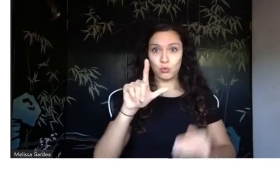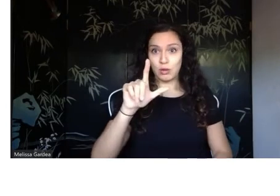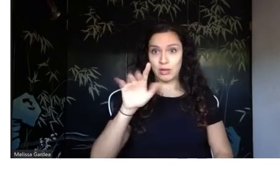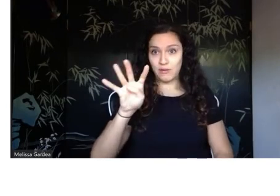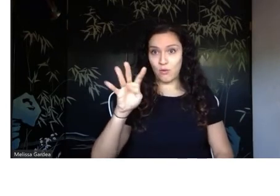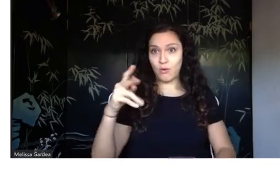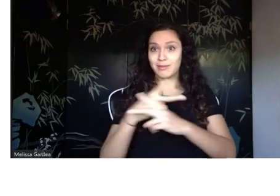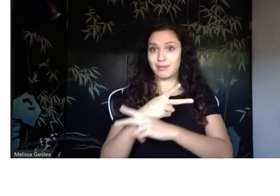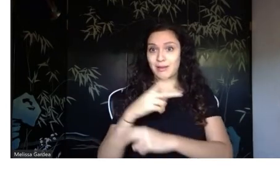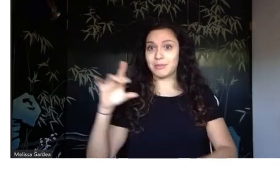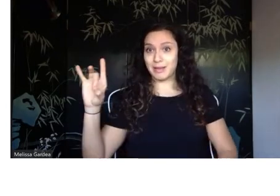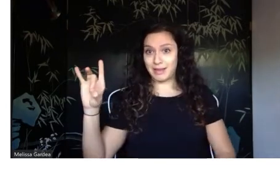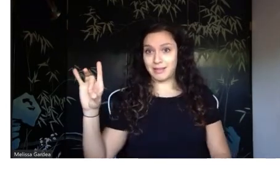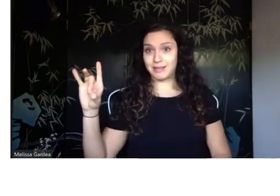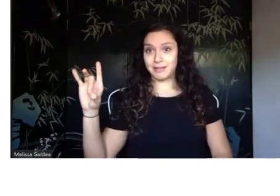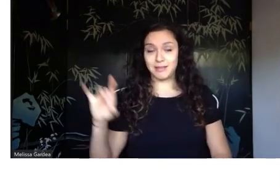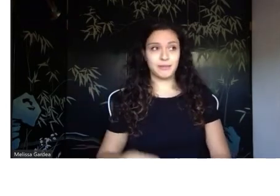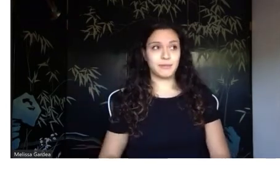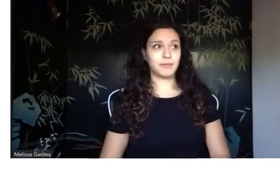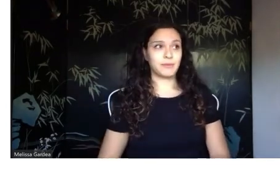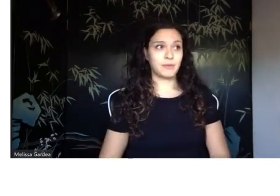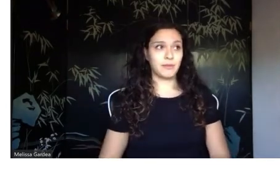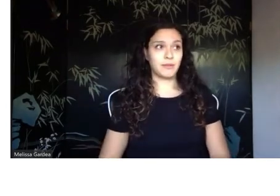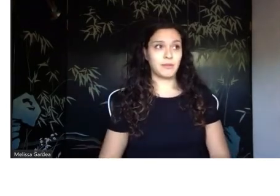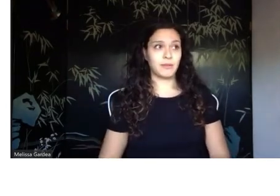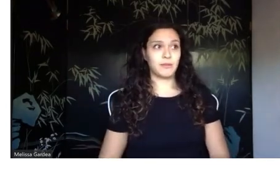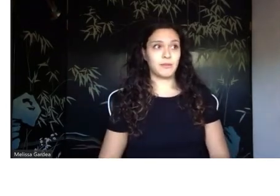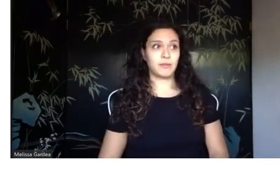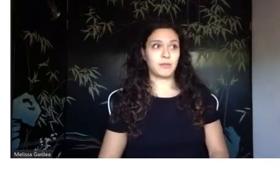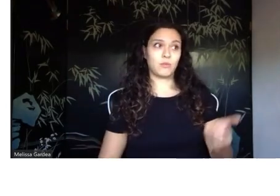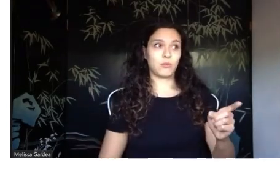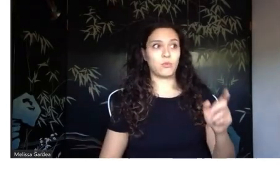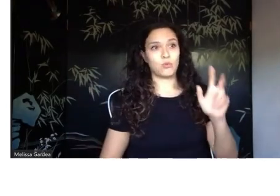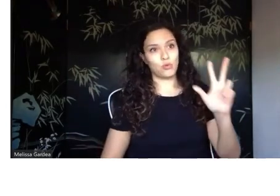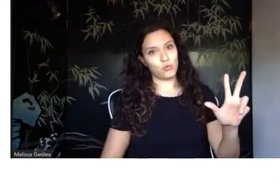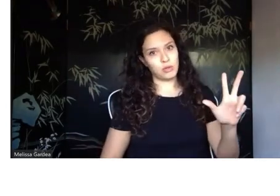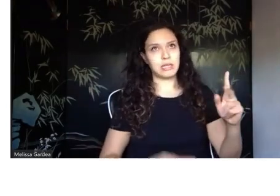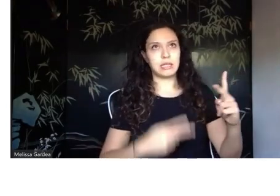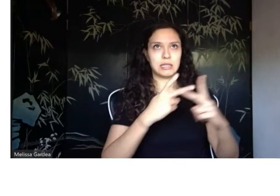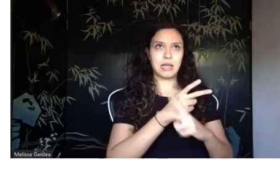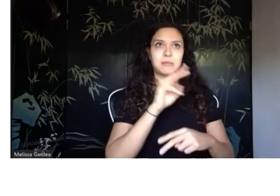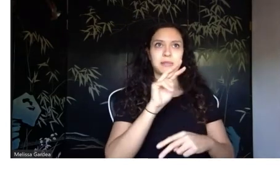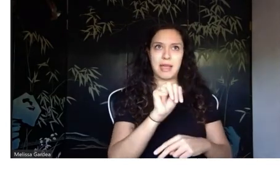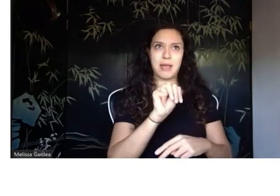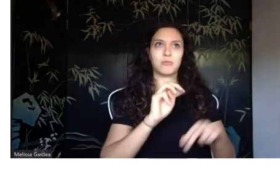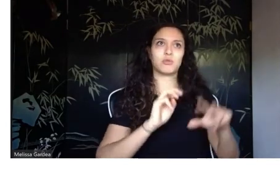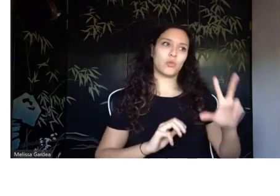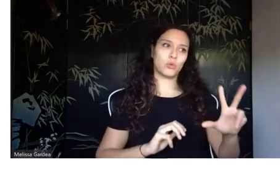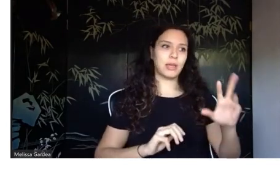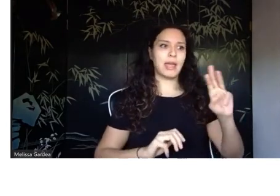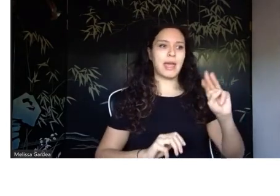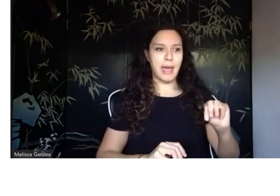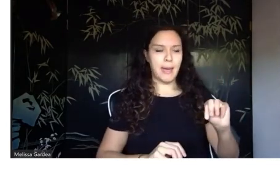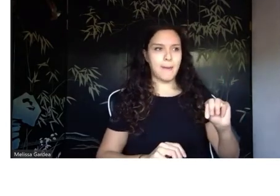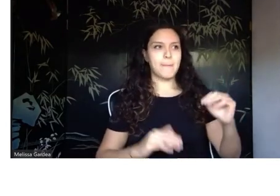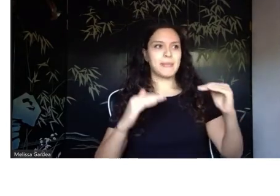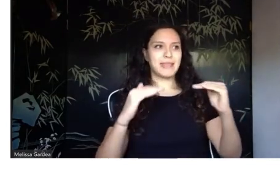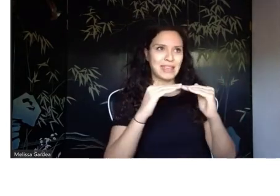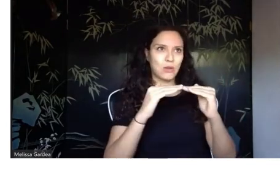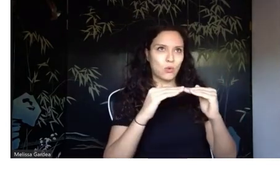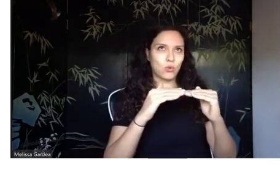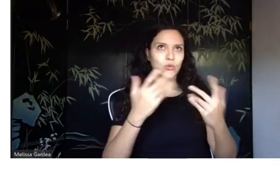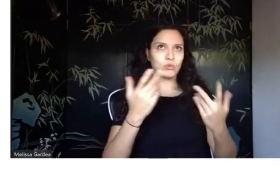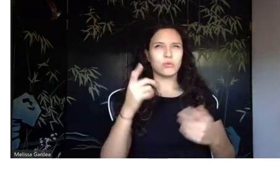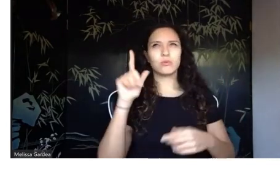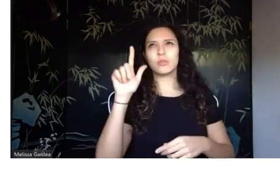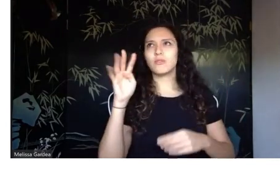3m equals 24 times 8. Okay, so it's 3